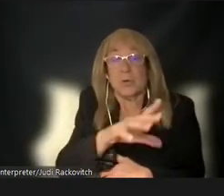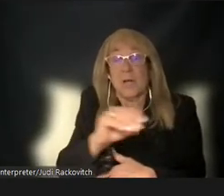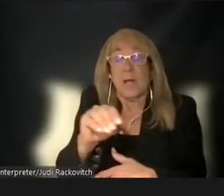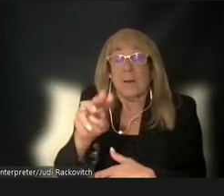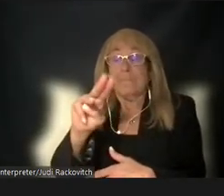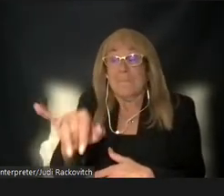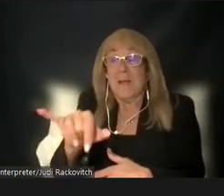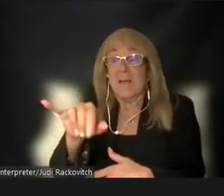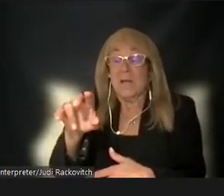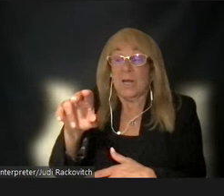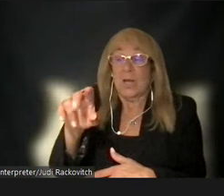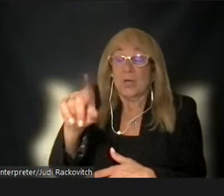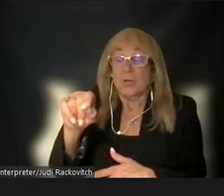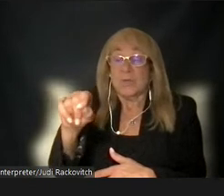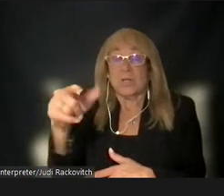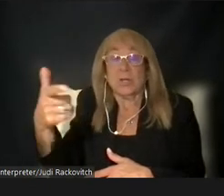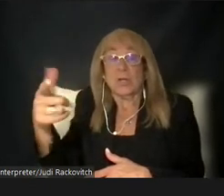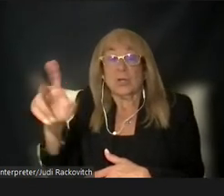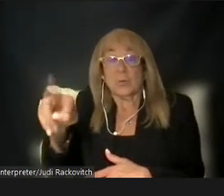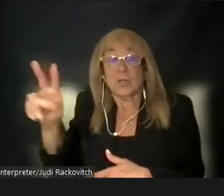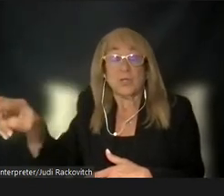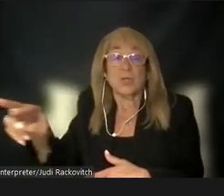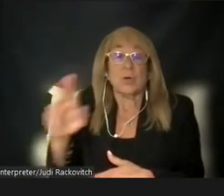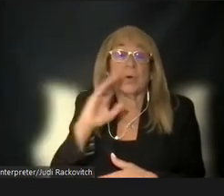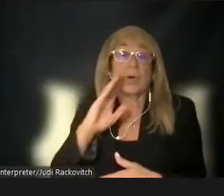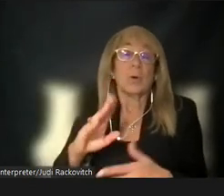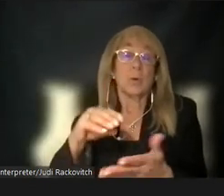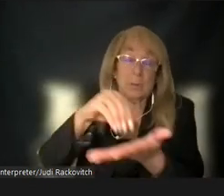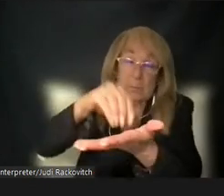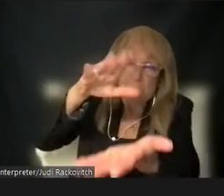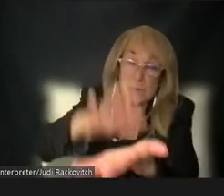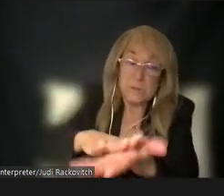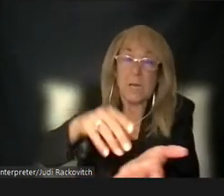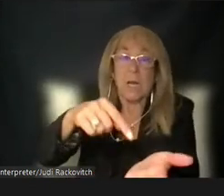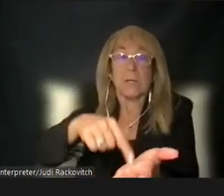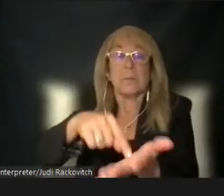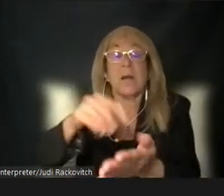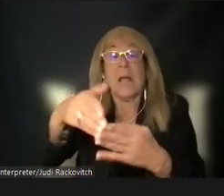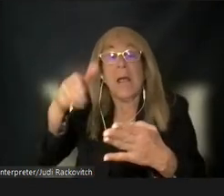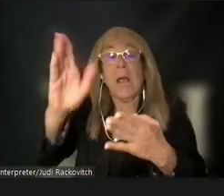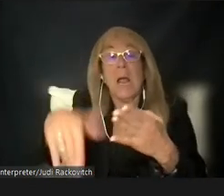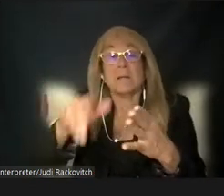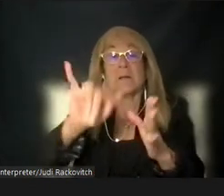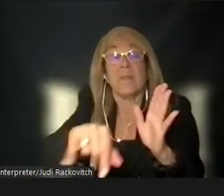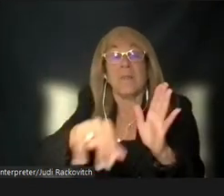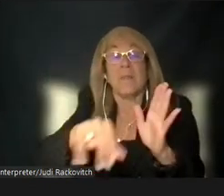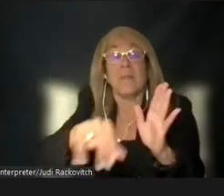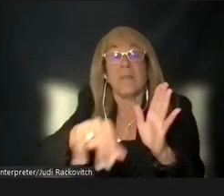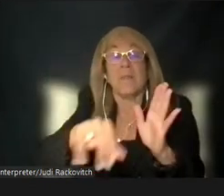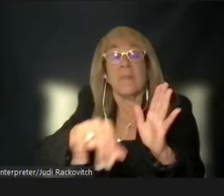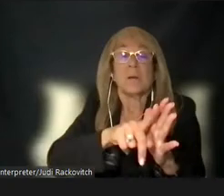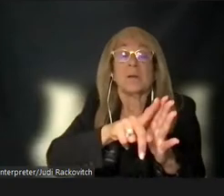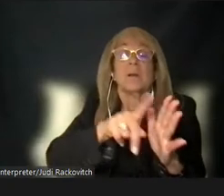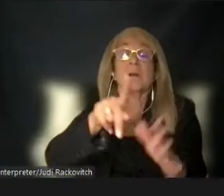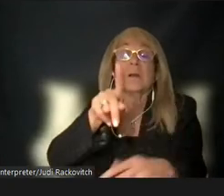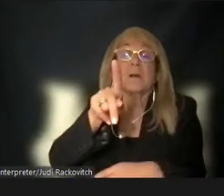there will be review with Federal Highway Administration of the document itself, and at the end of that period, the environmental assessment will be made available for public